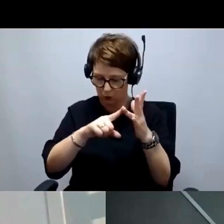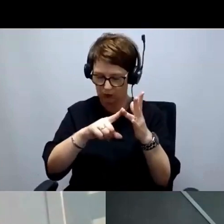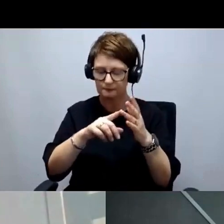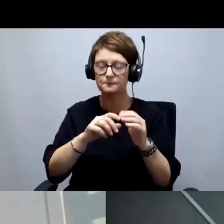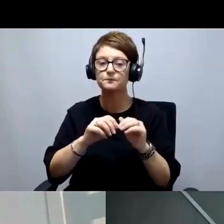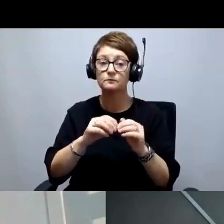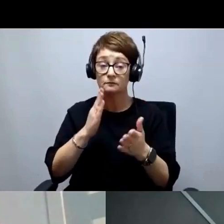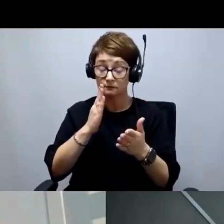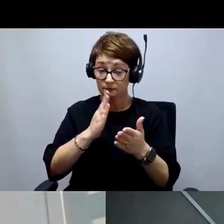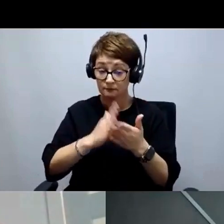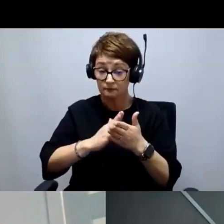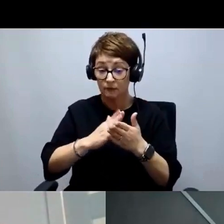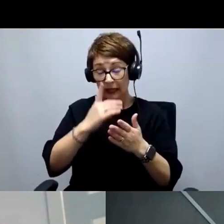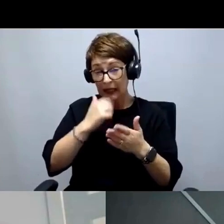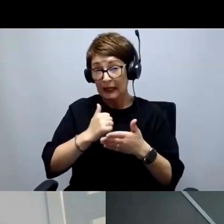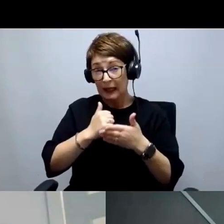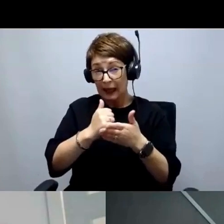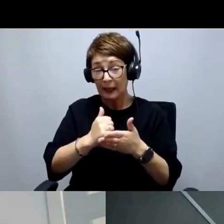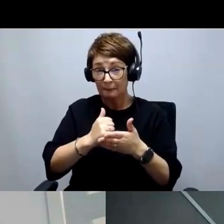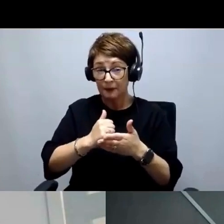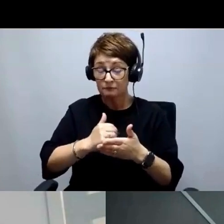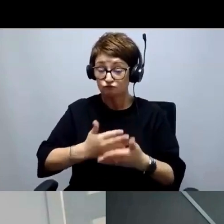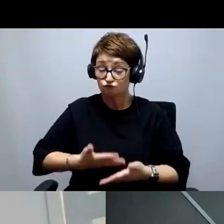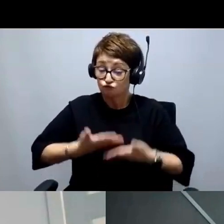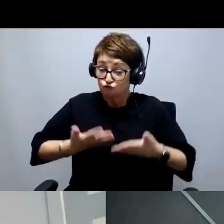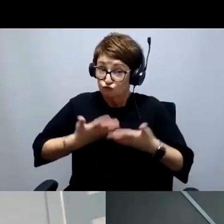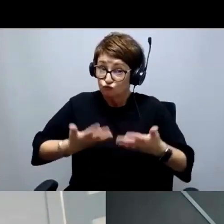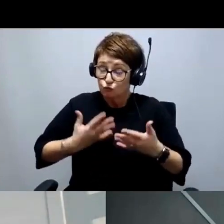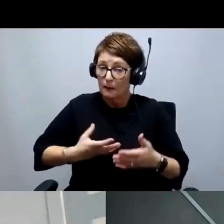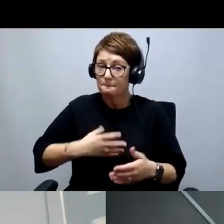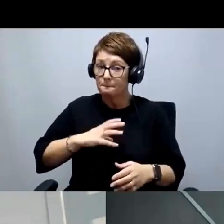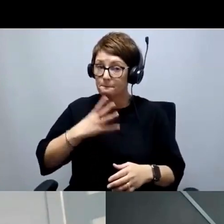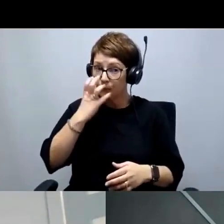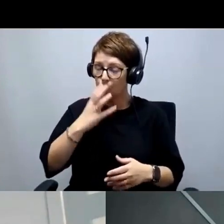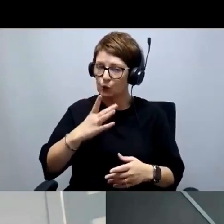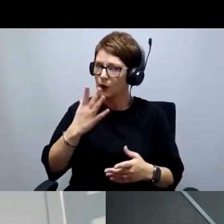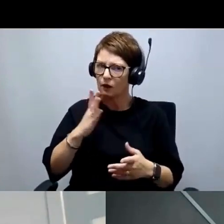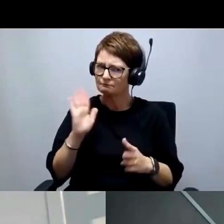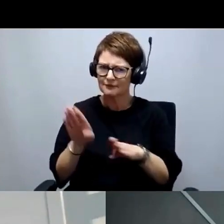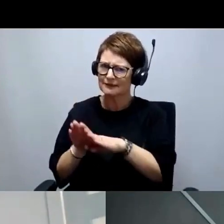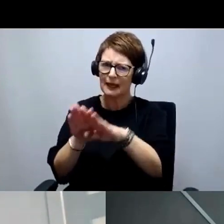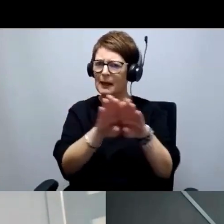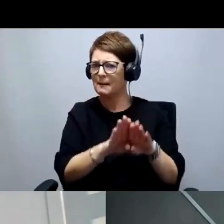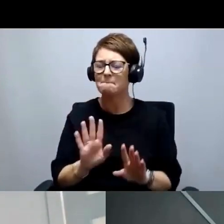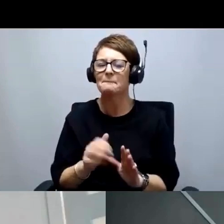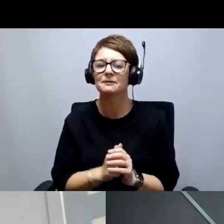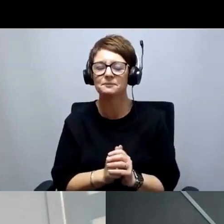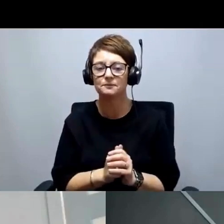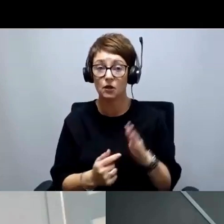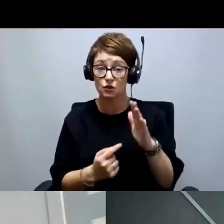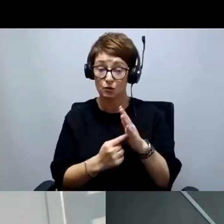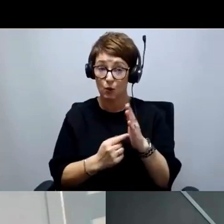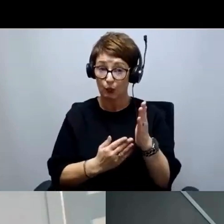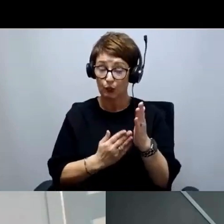it can help with mood and cognition, but not everyone finds that. And it's just really important in medicine that